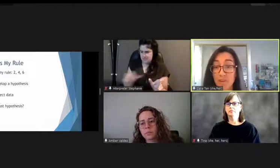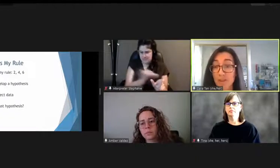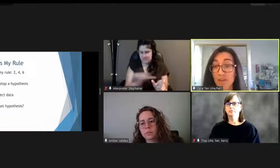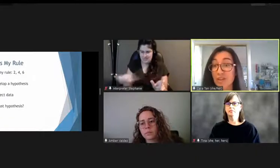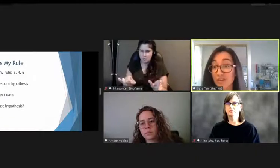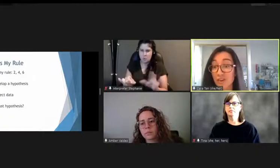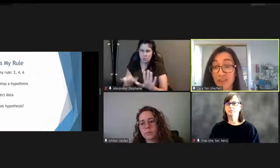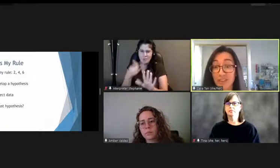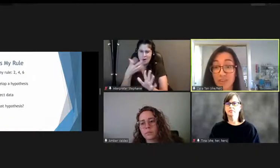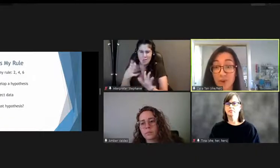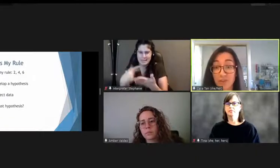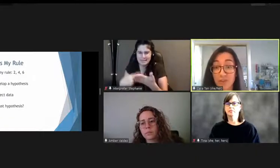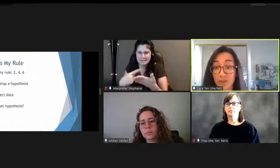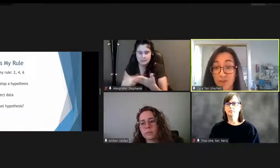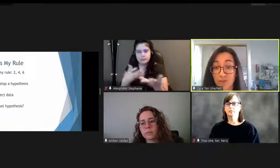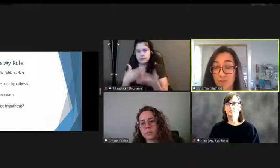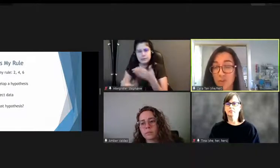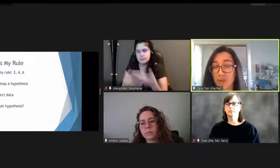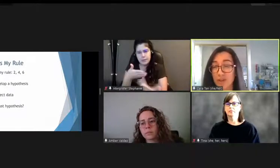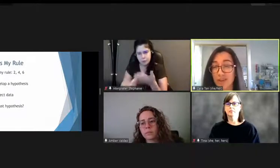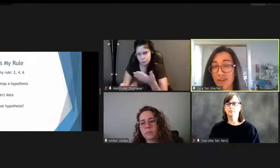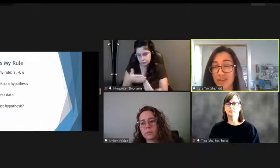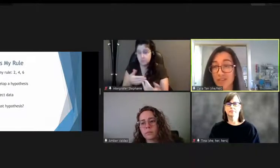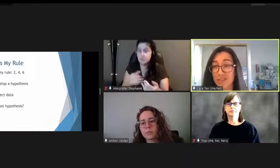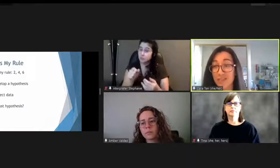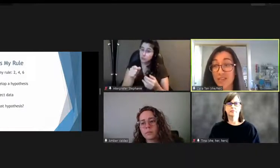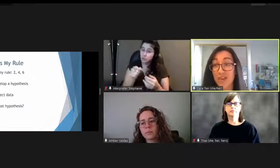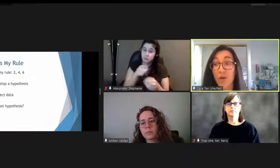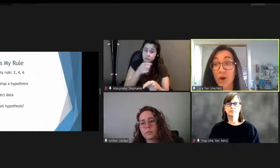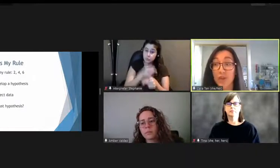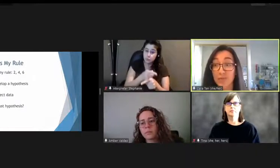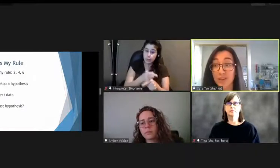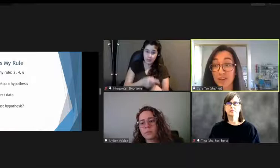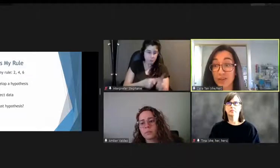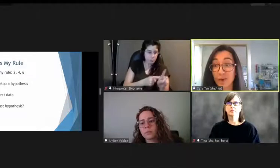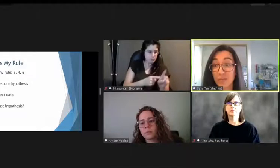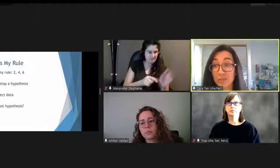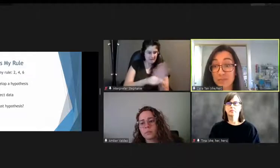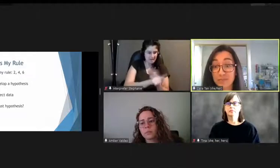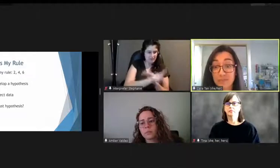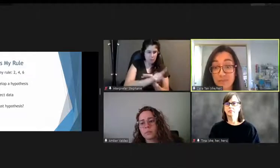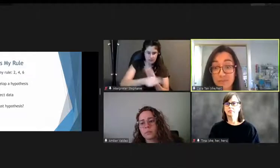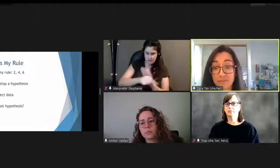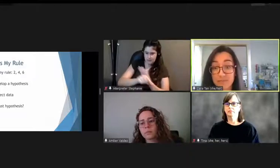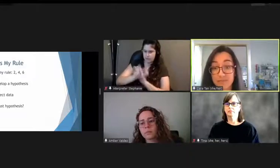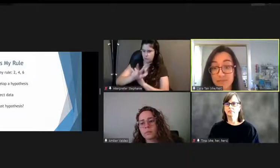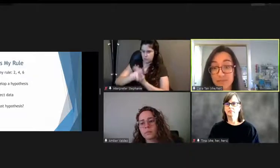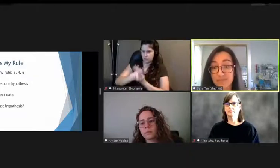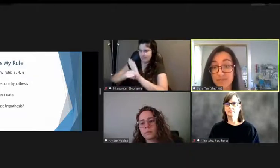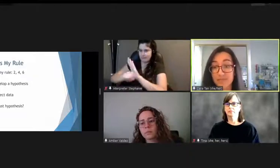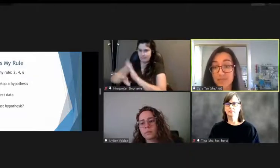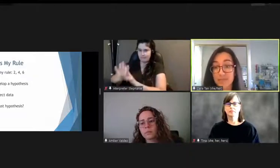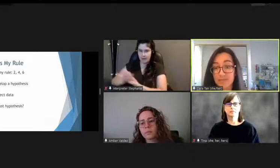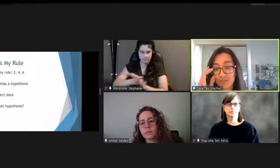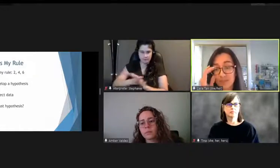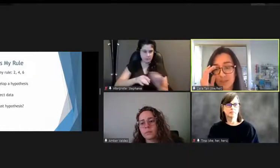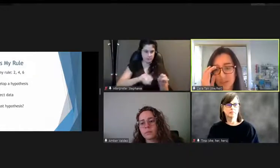So it is correct, they do have equal intervals, but that's not why I'm saying no.